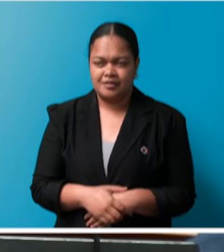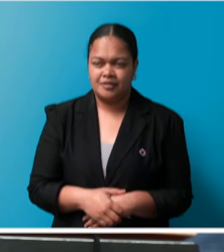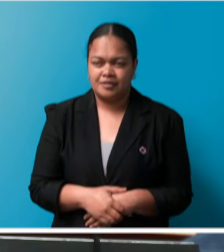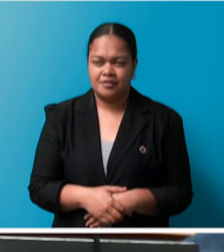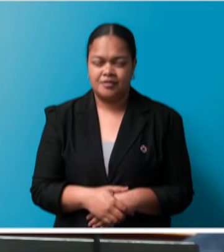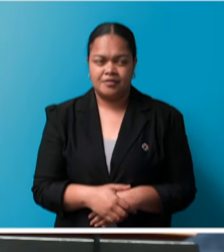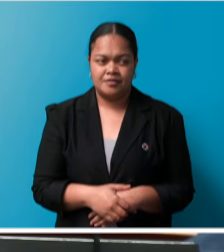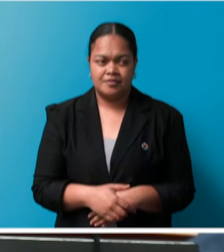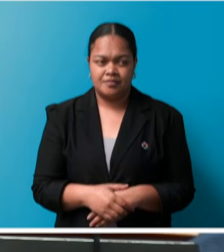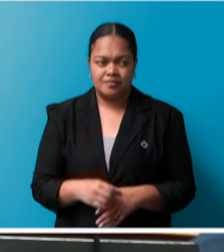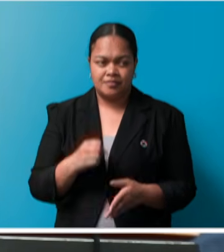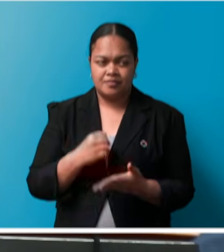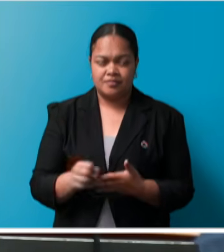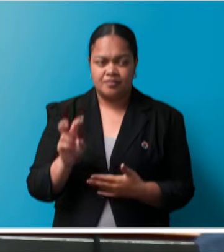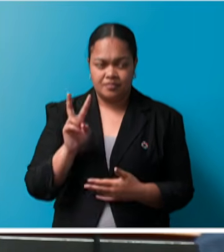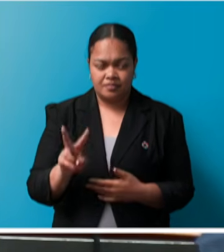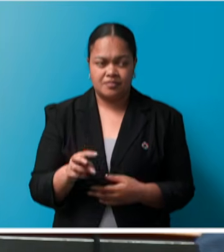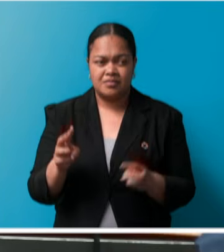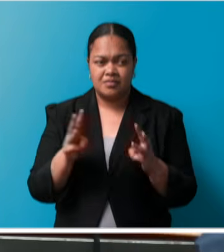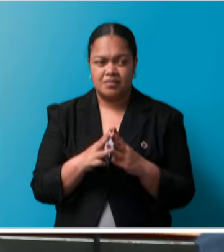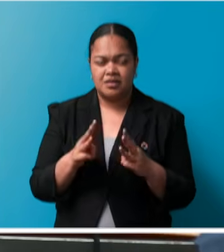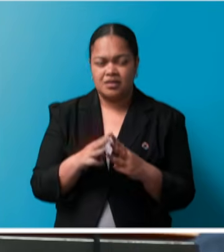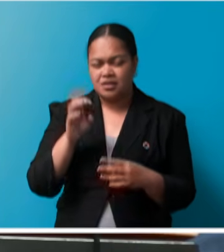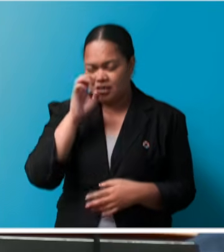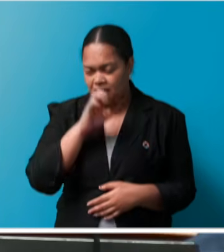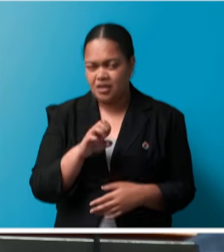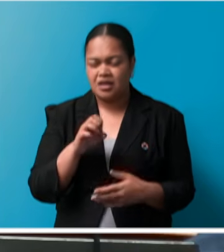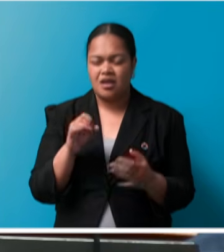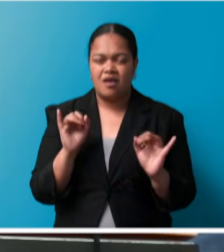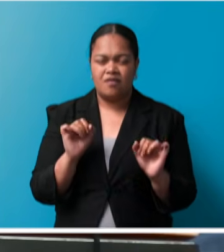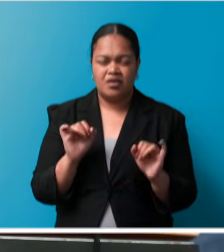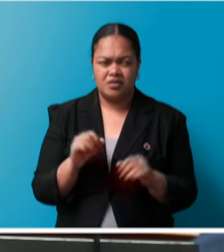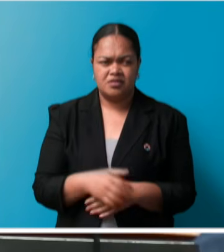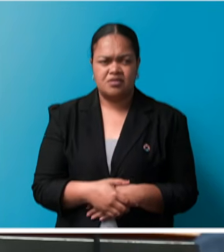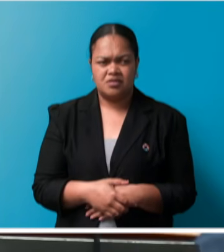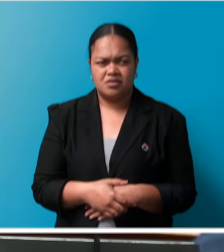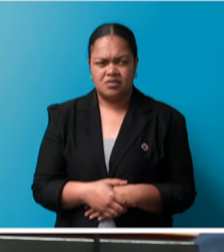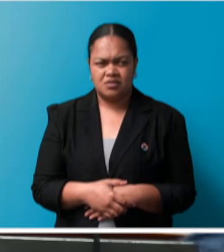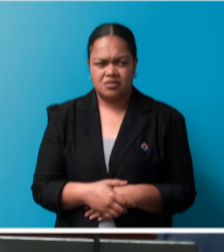Right? Number 2, multi-ethnic affairs. Who's talking?